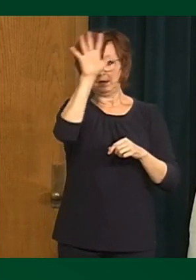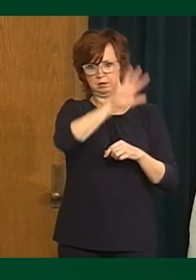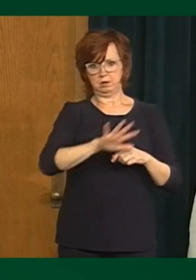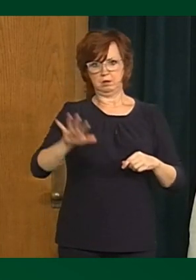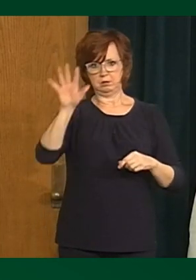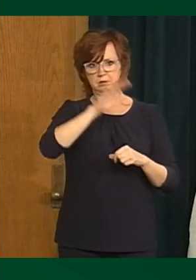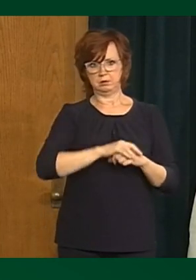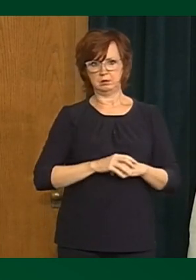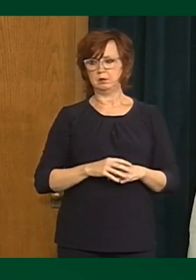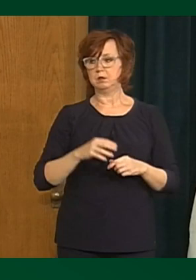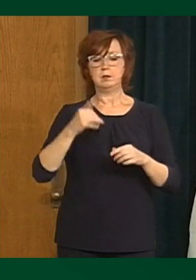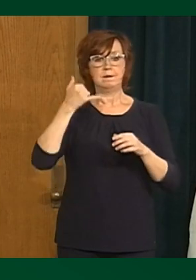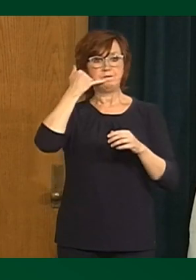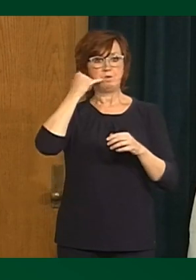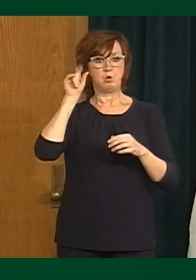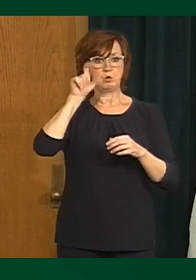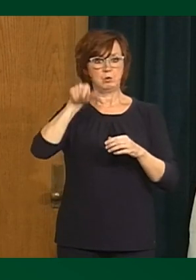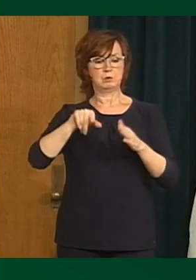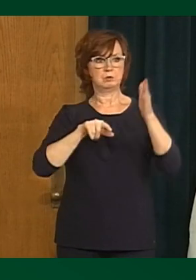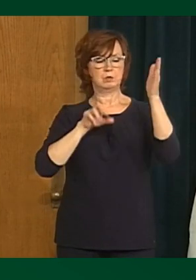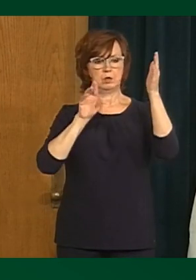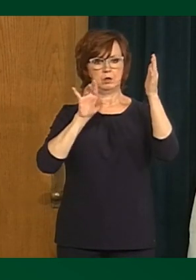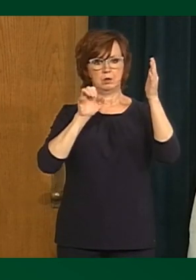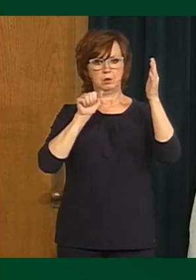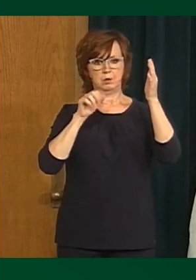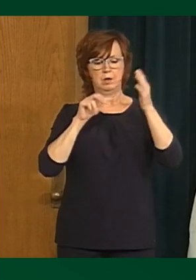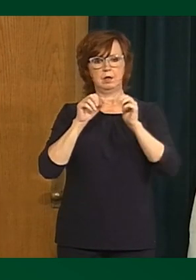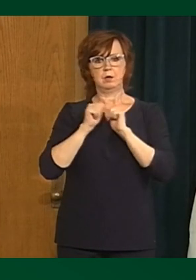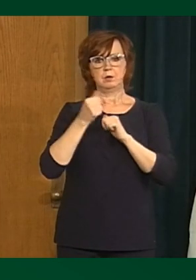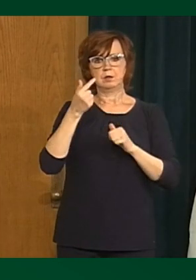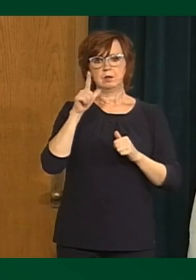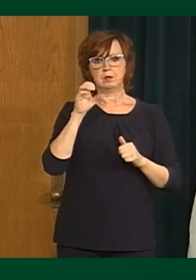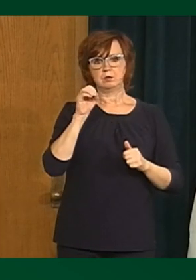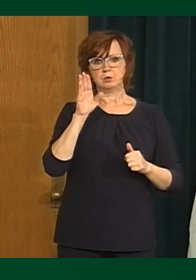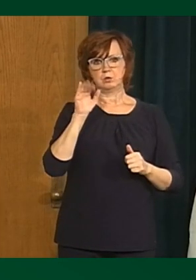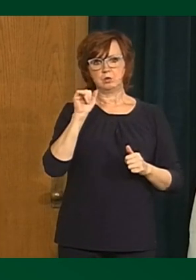operator. We have Ryan Kessler with Global.